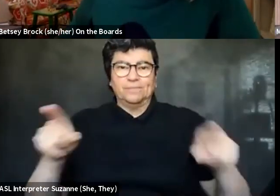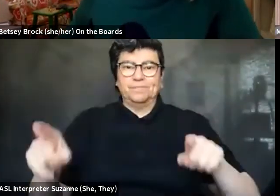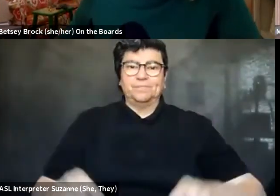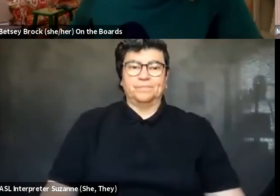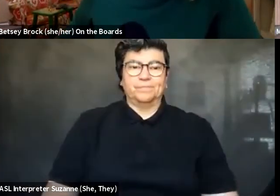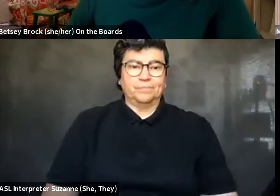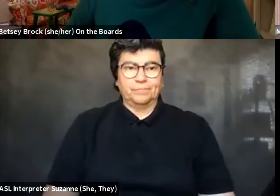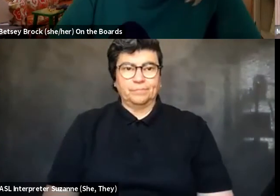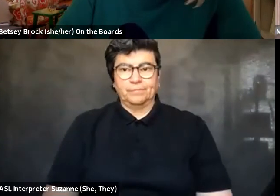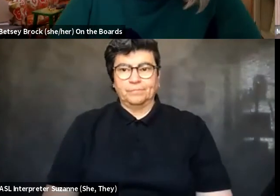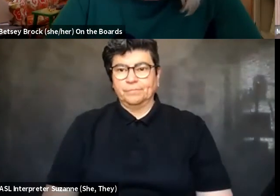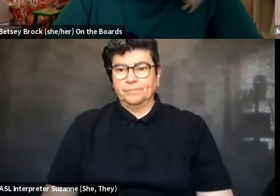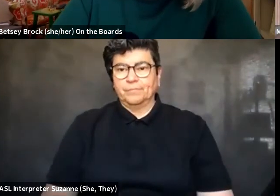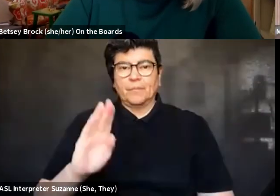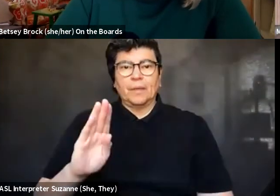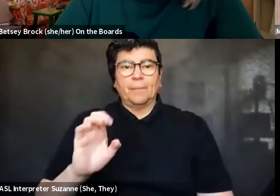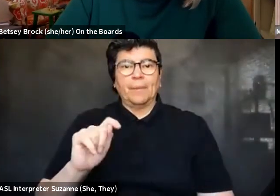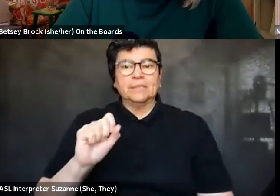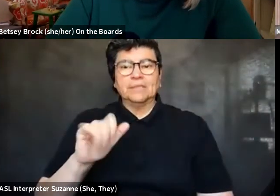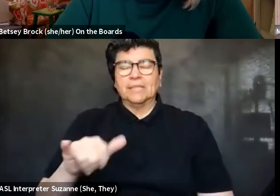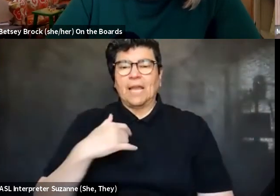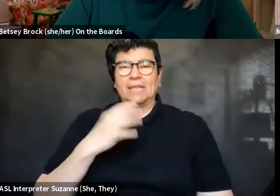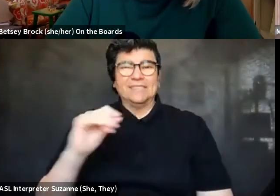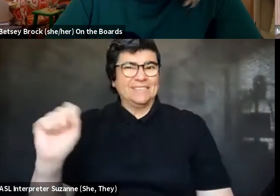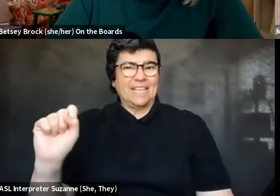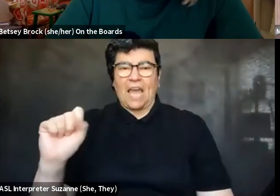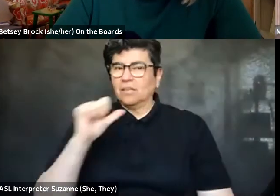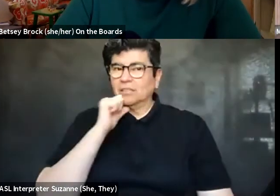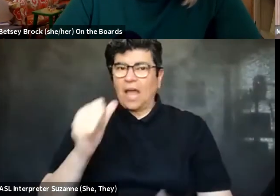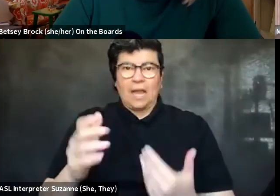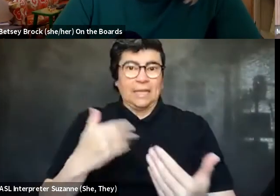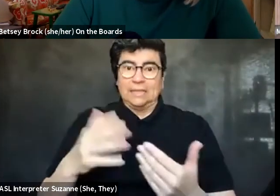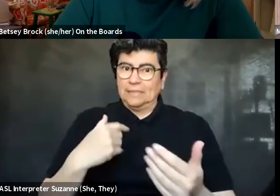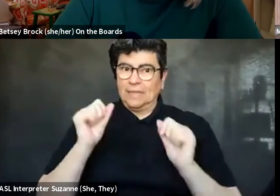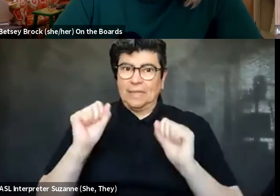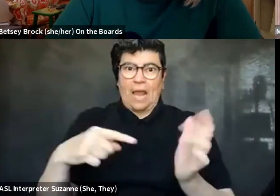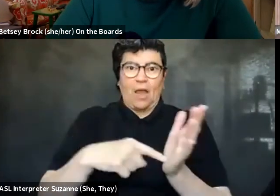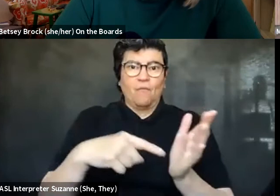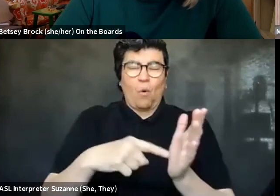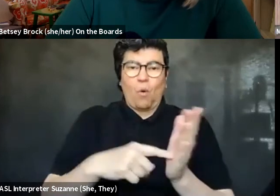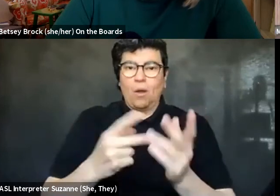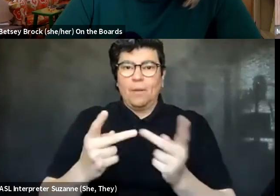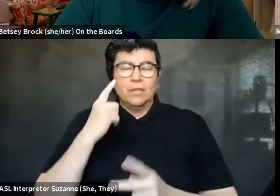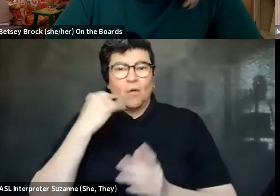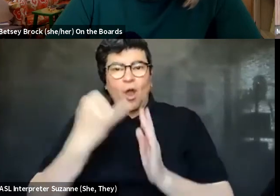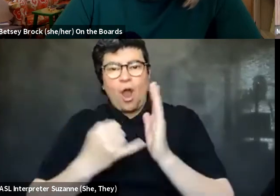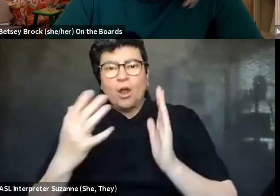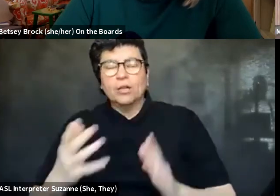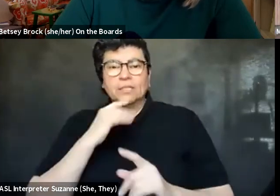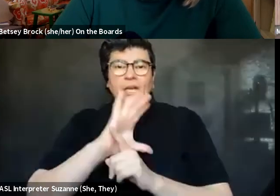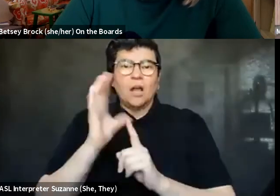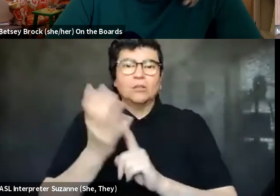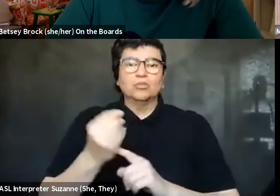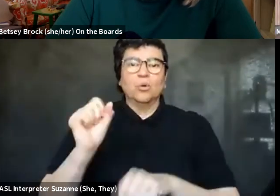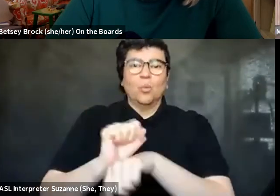Well, and Seattle wasn't an easy or affordable place for artists and cultural workers